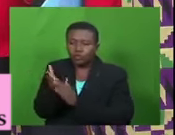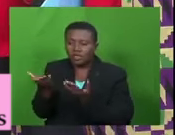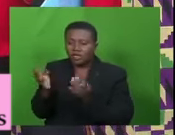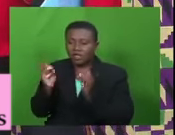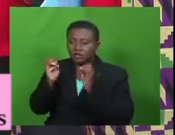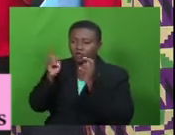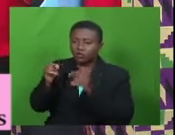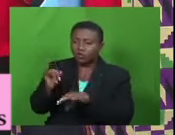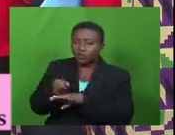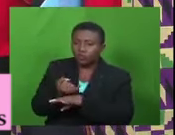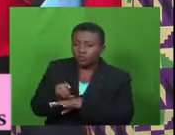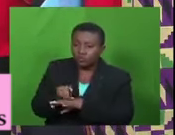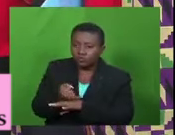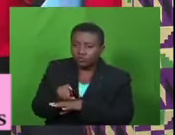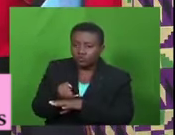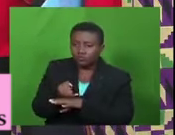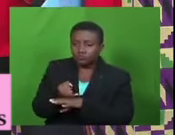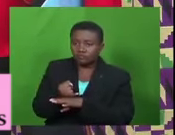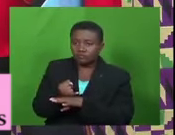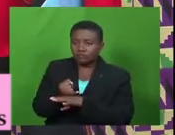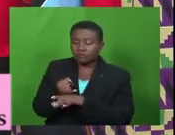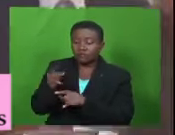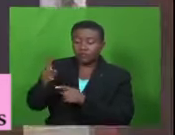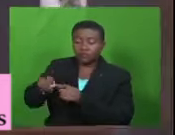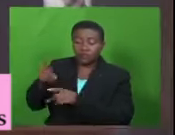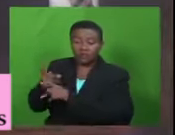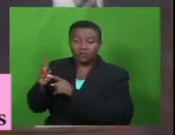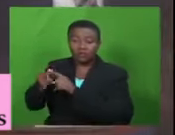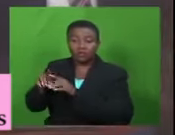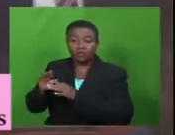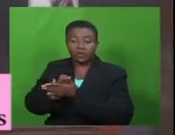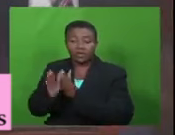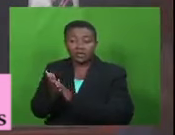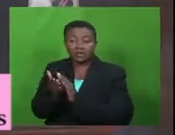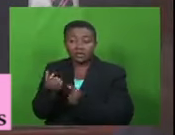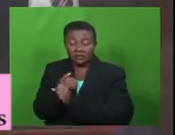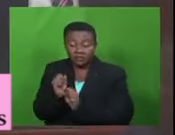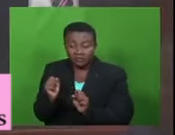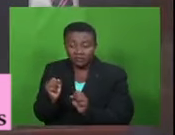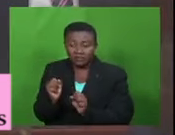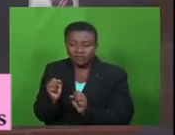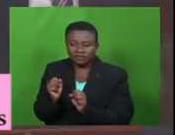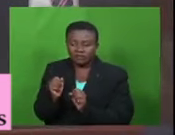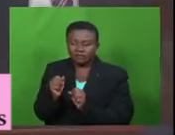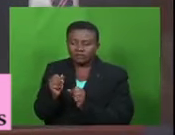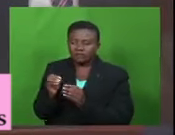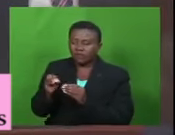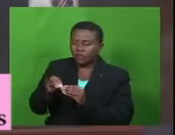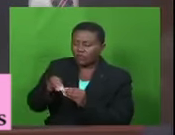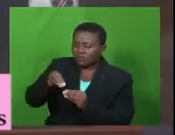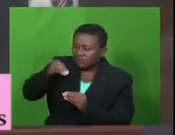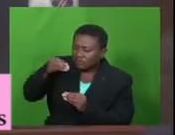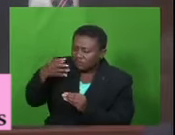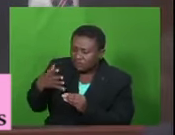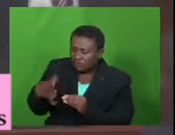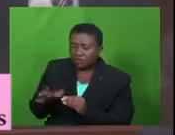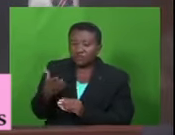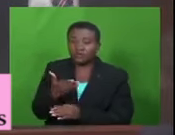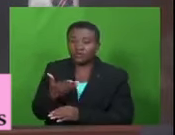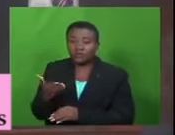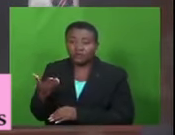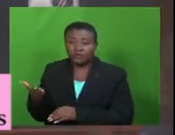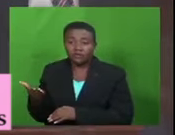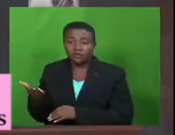institutions as soon as it was made safe to do so. It was an expensive undertaking and